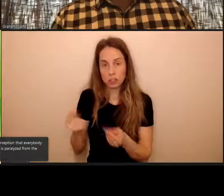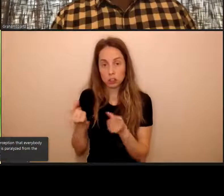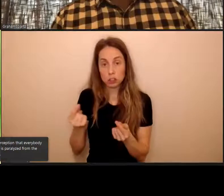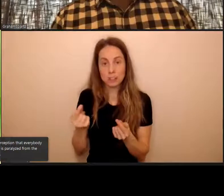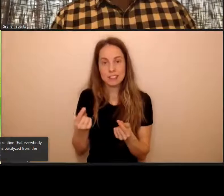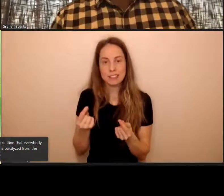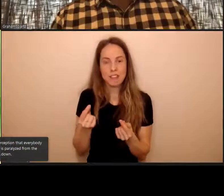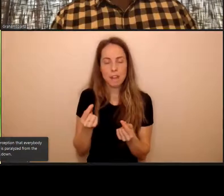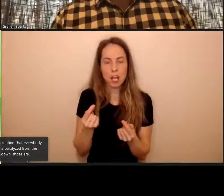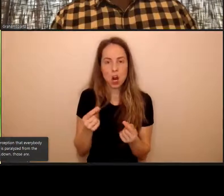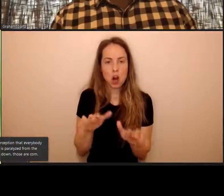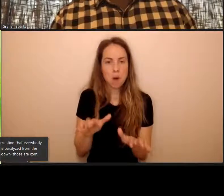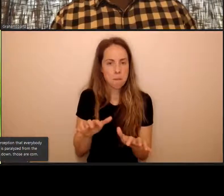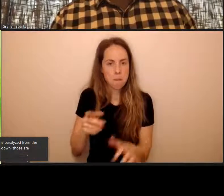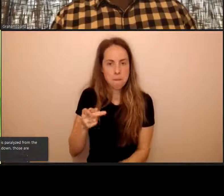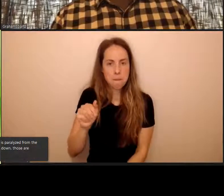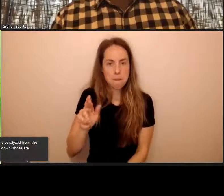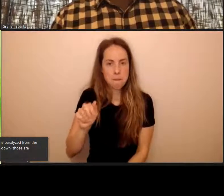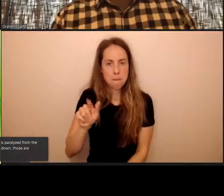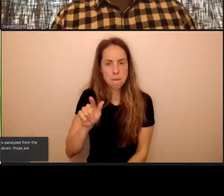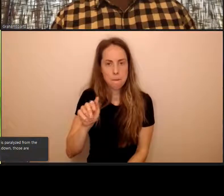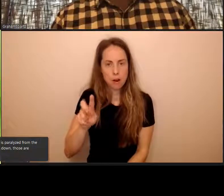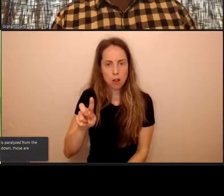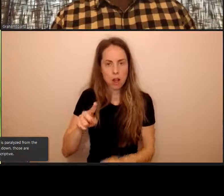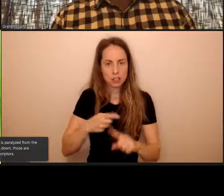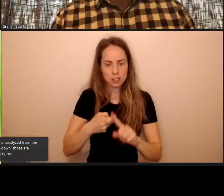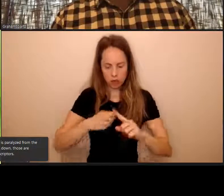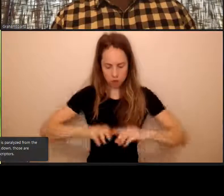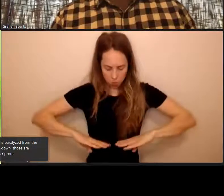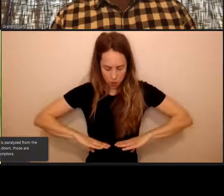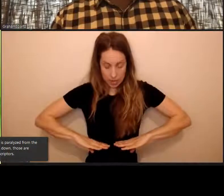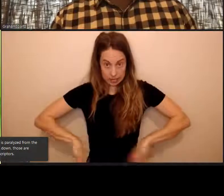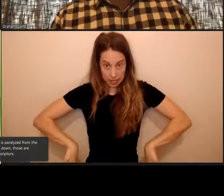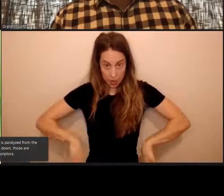chest down. Those are common, descriptors.